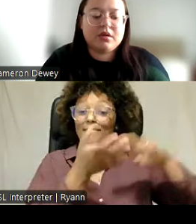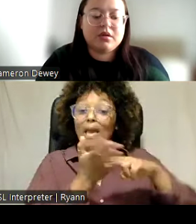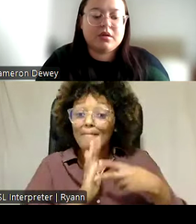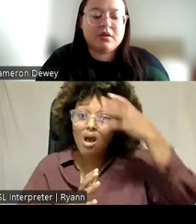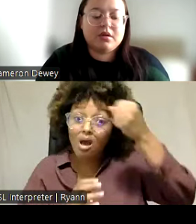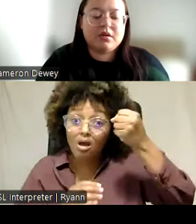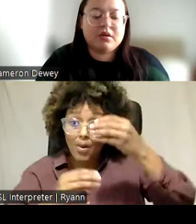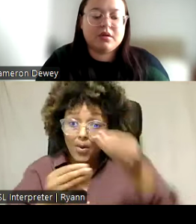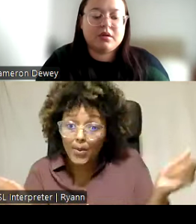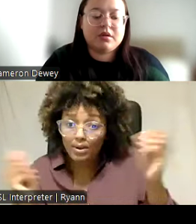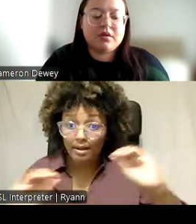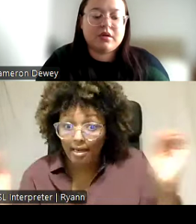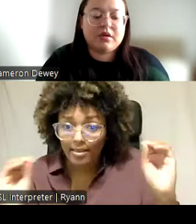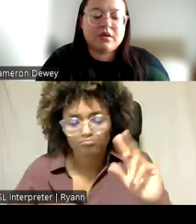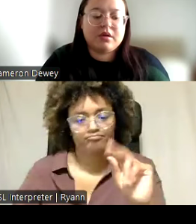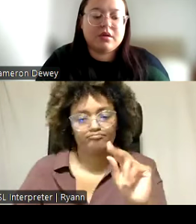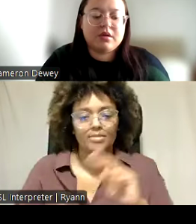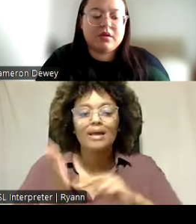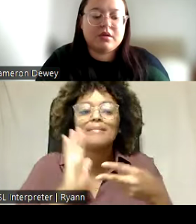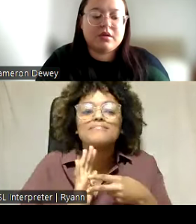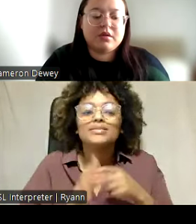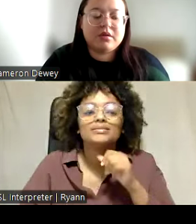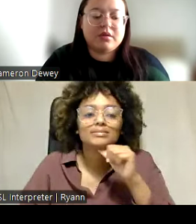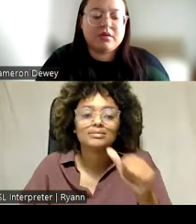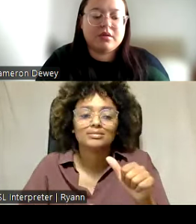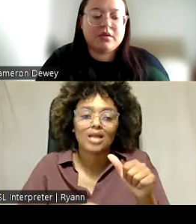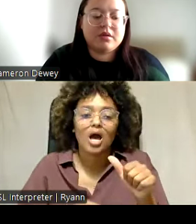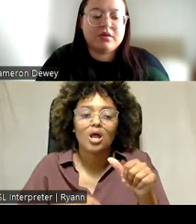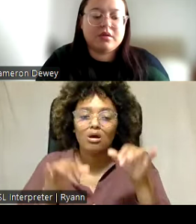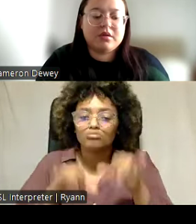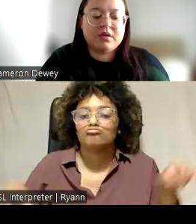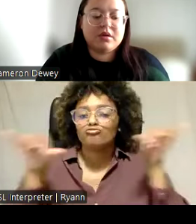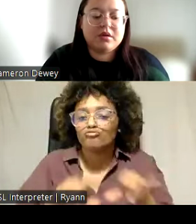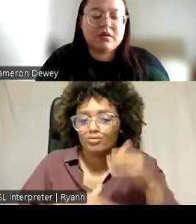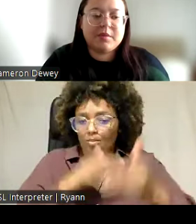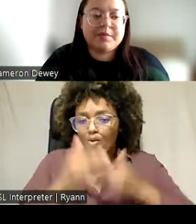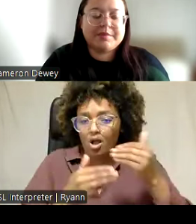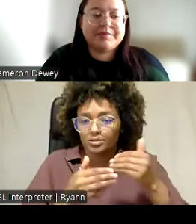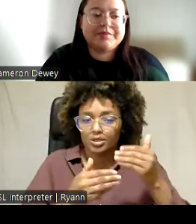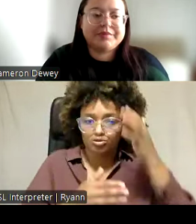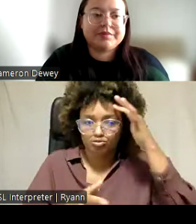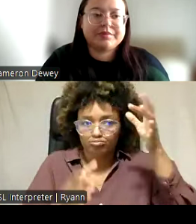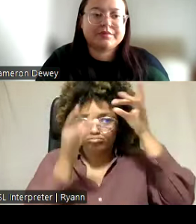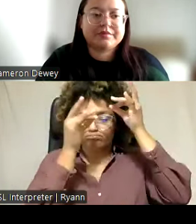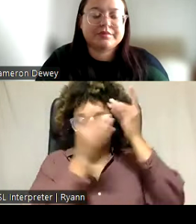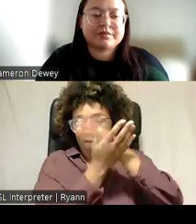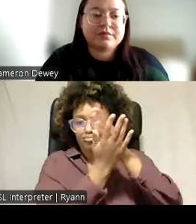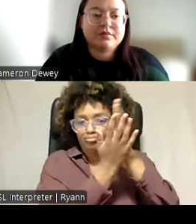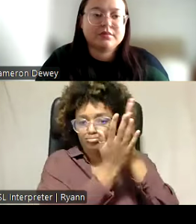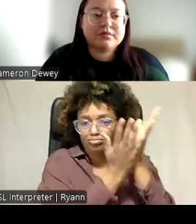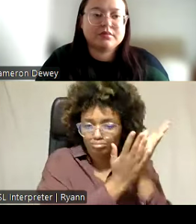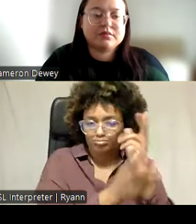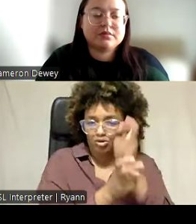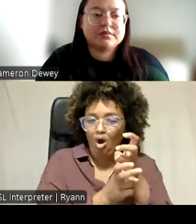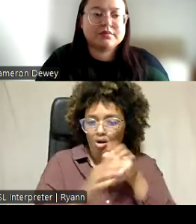means that they're not being stored, and the retrieval, therefore, is very difficult to access. And you'll see that